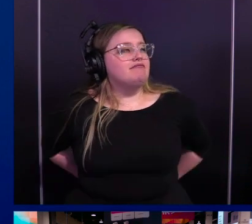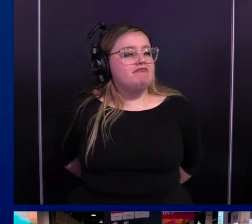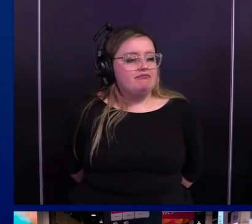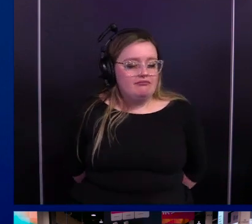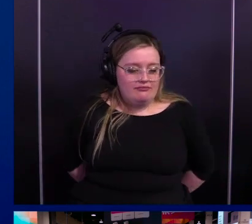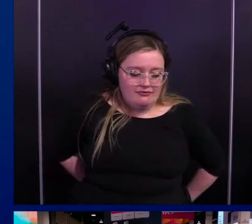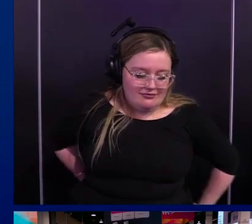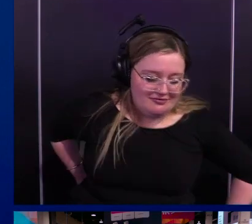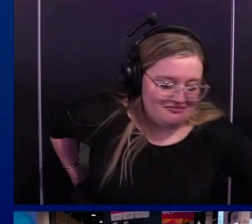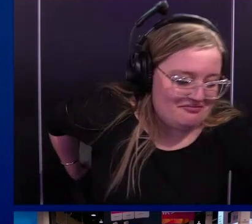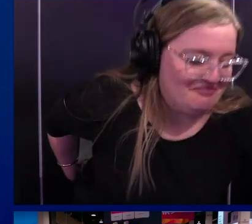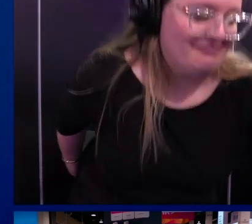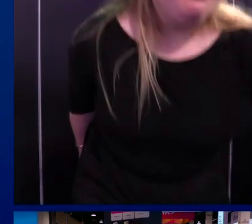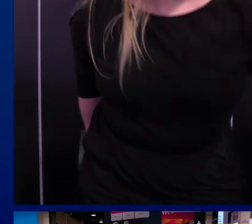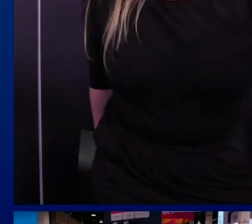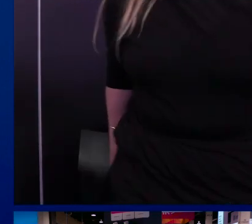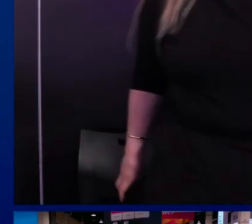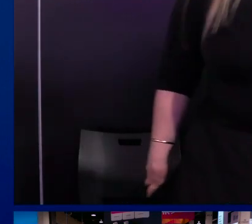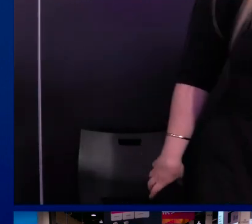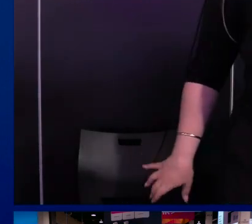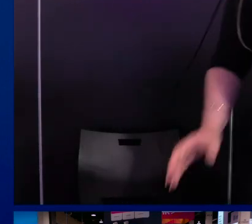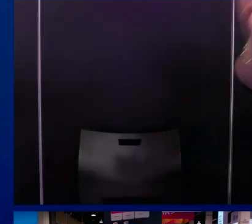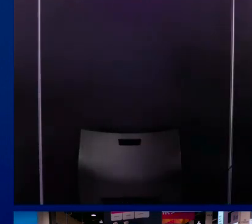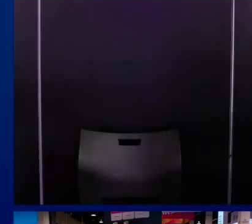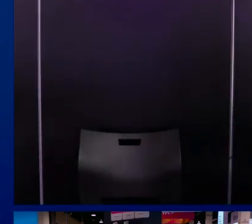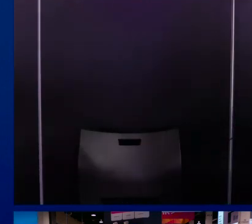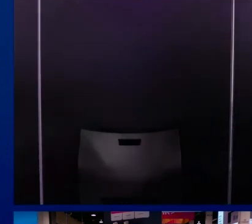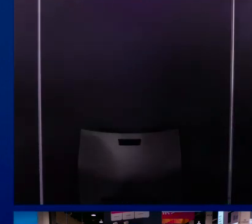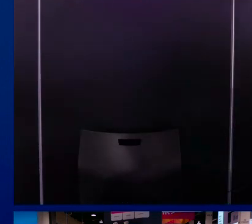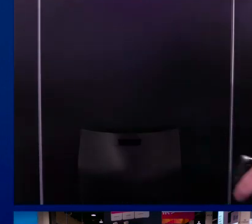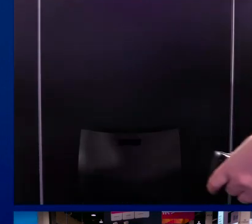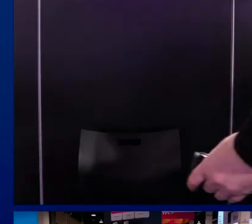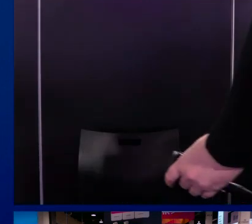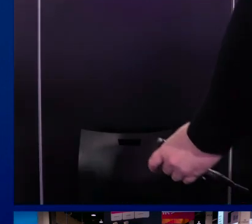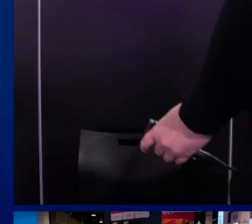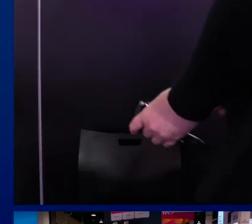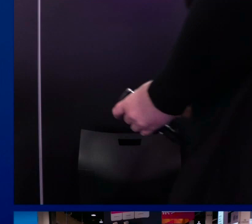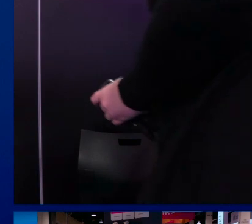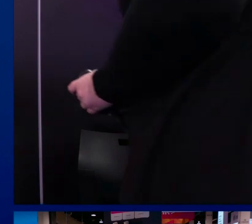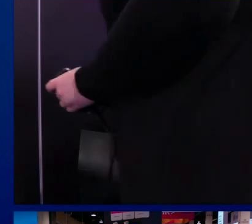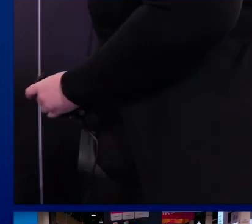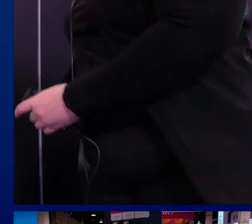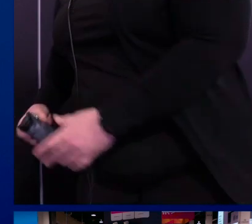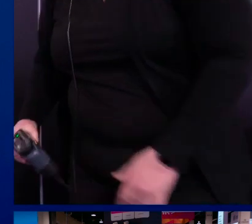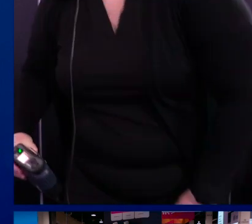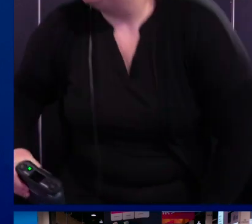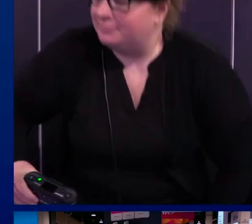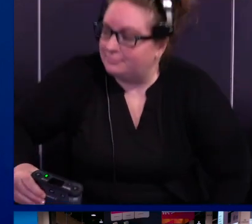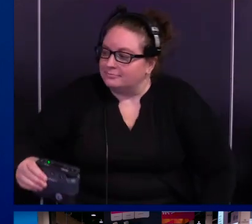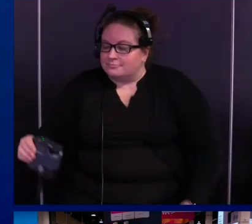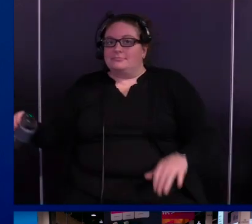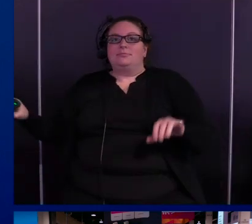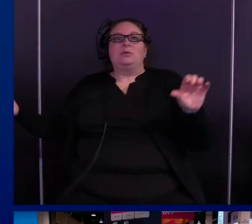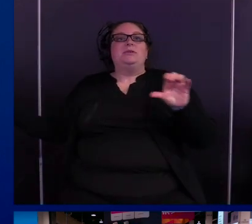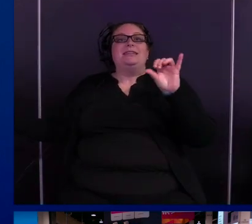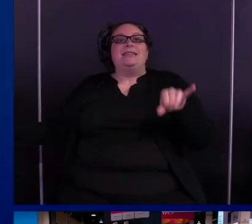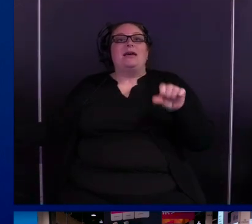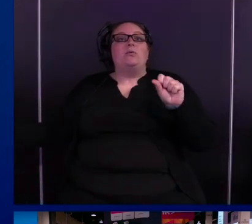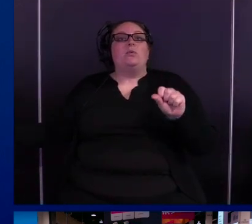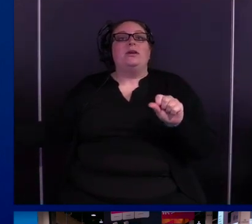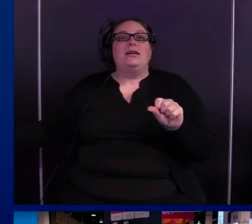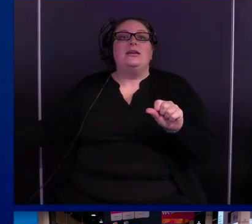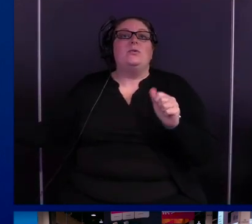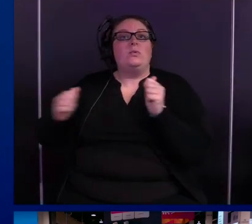challenge sets we've got here, and to your point, we did that with the games. There's the games learning path on Skill Builder. We actually built a lot of the